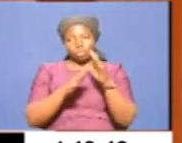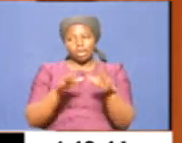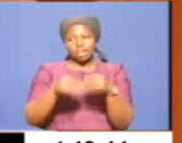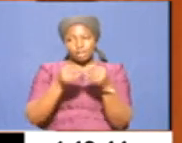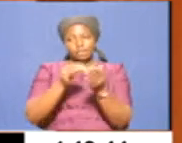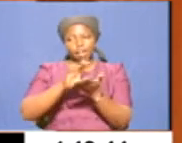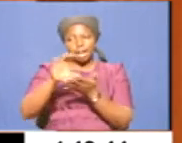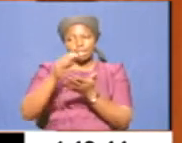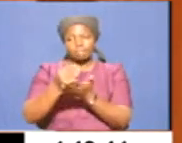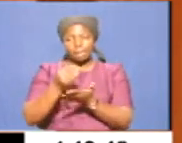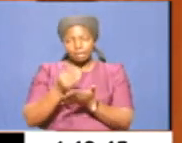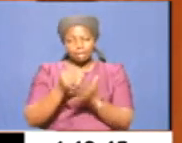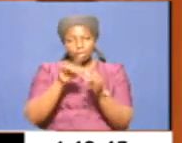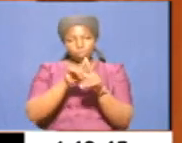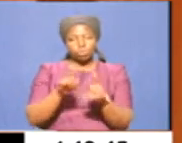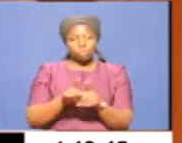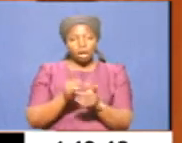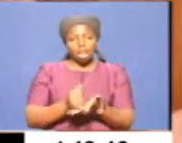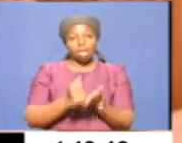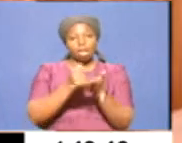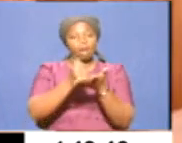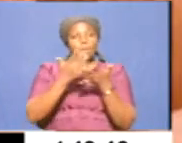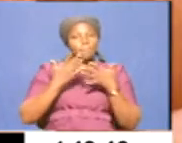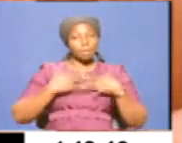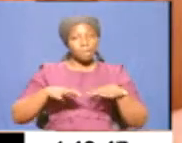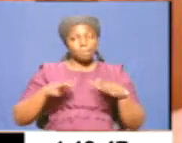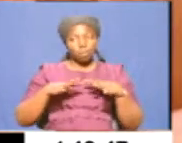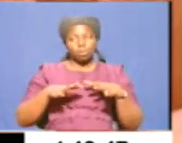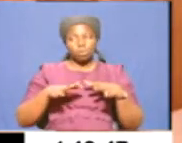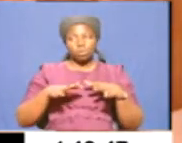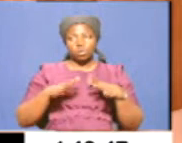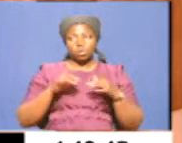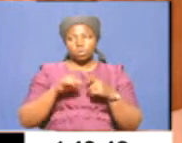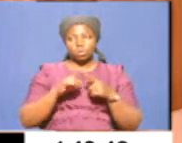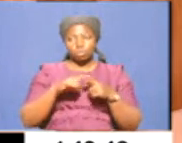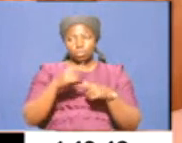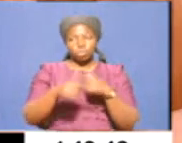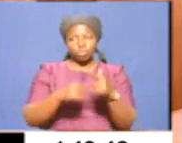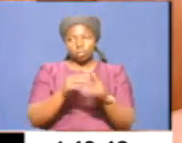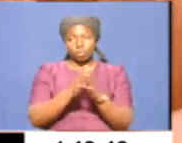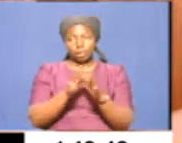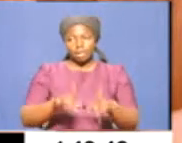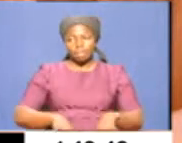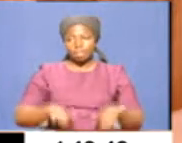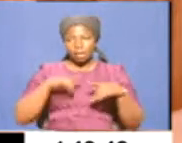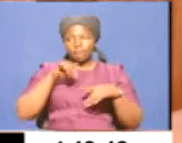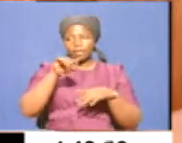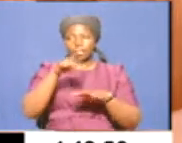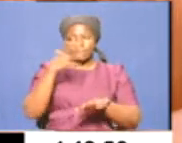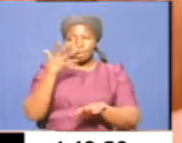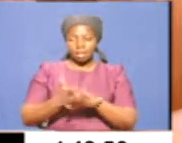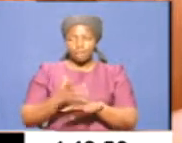that are also helping people to be able to survive during these difficult times.